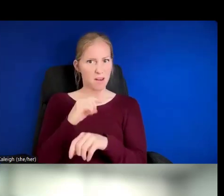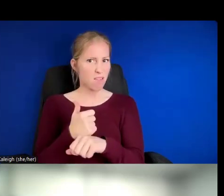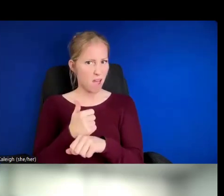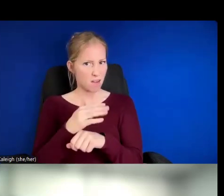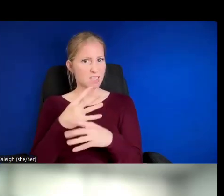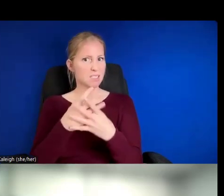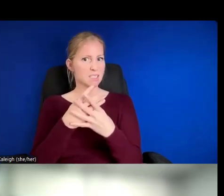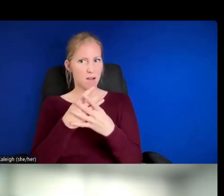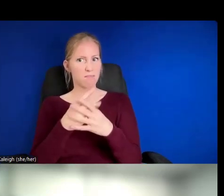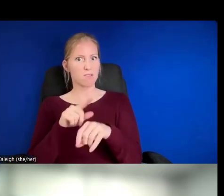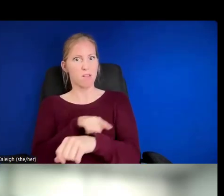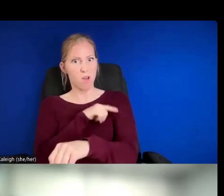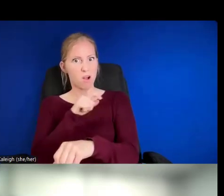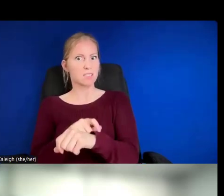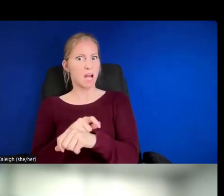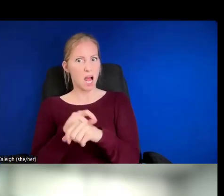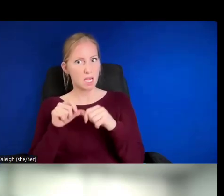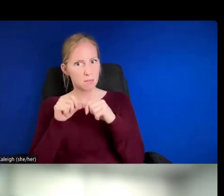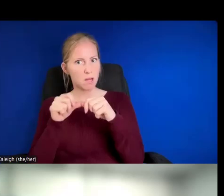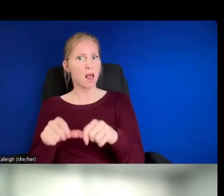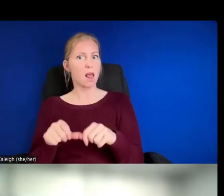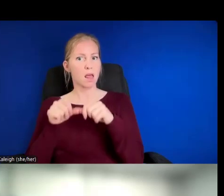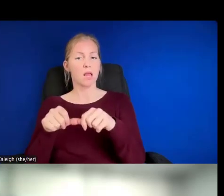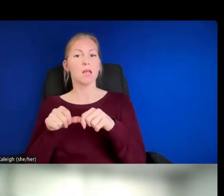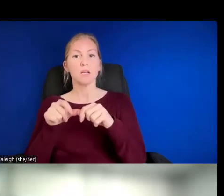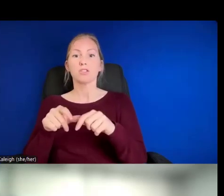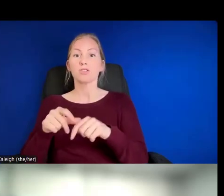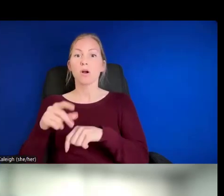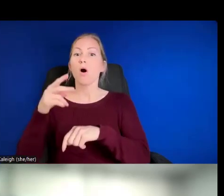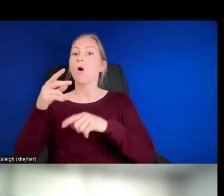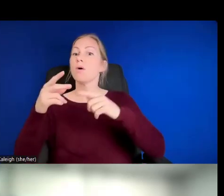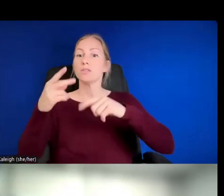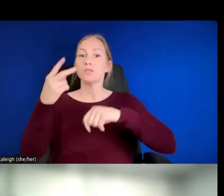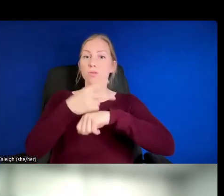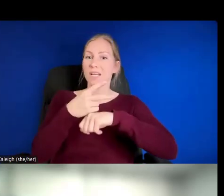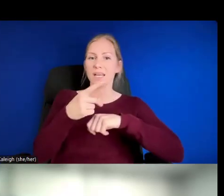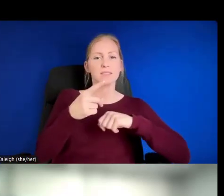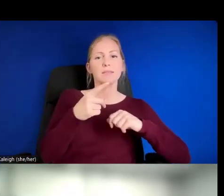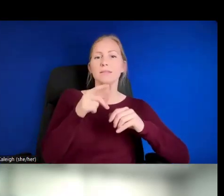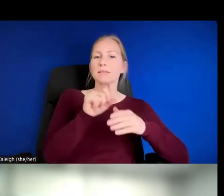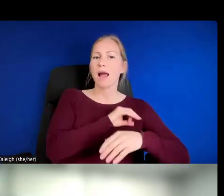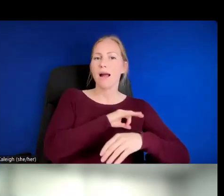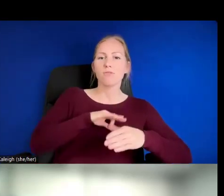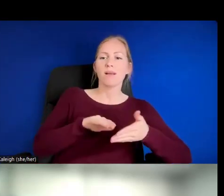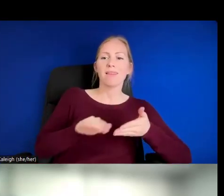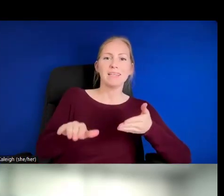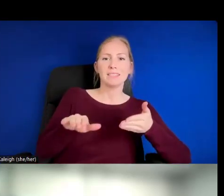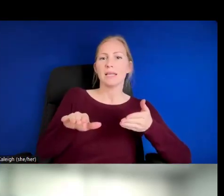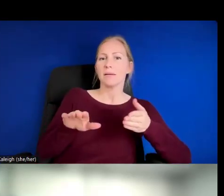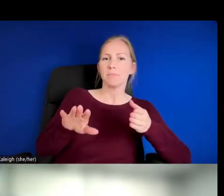2 days, staff did not release him until later in the afternoon, and that on 1 day he was not